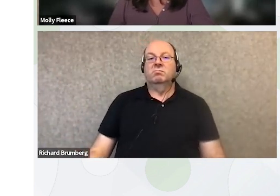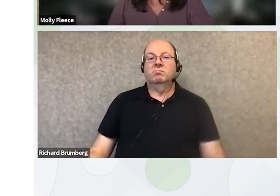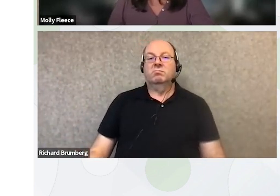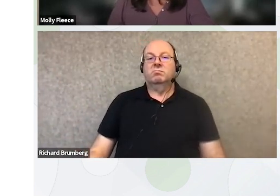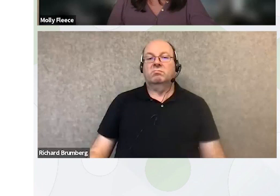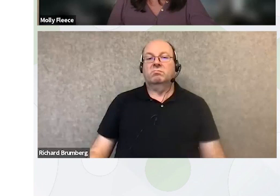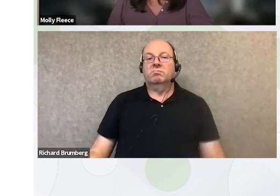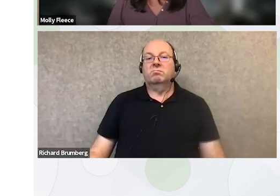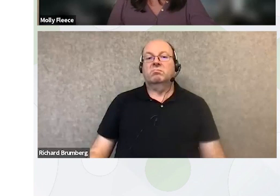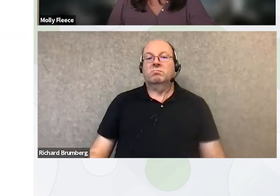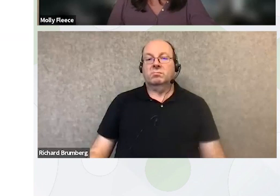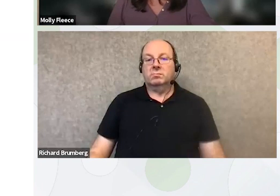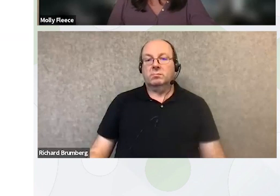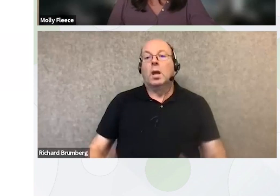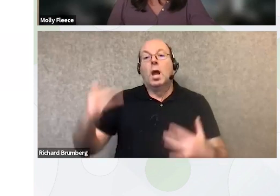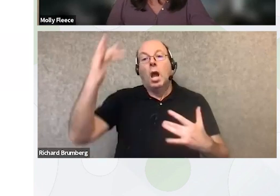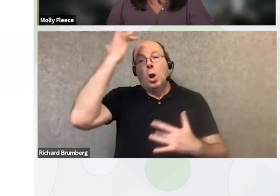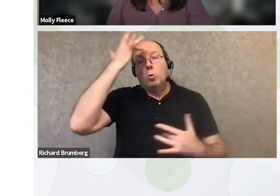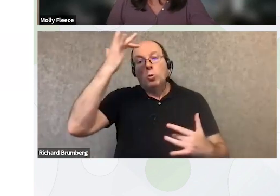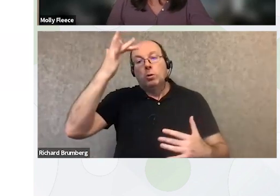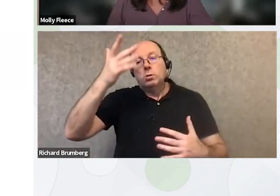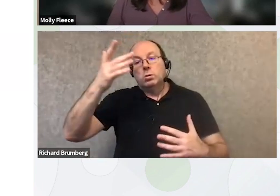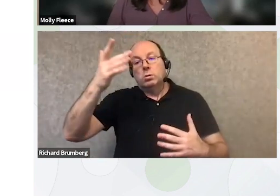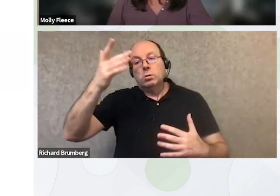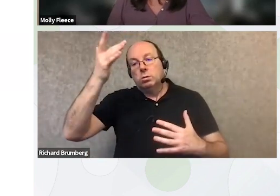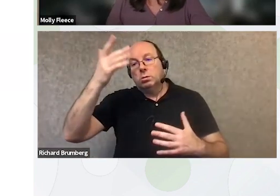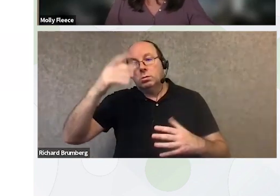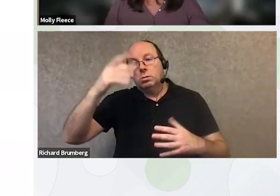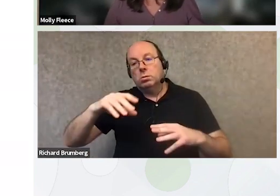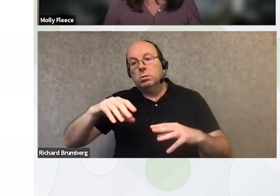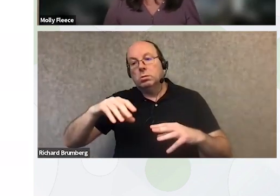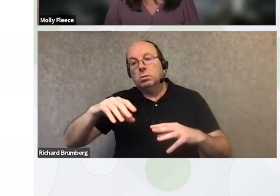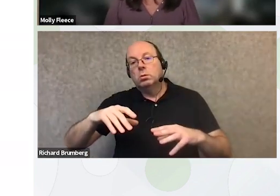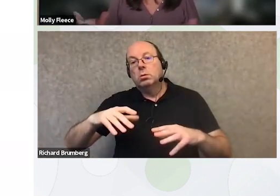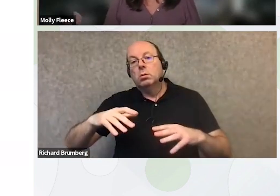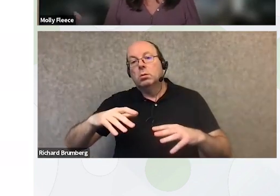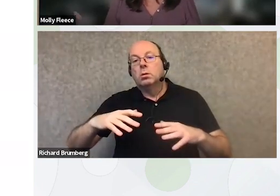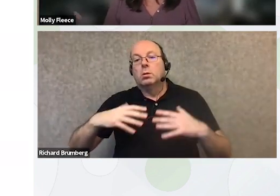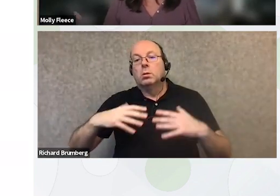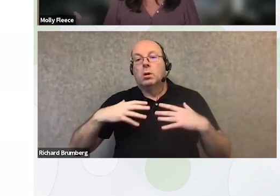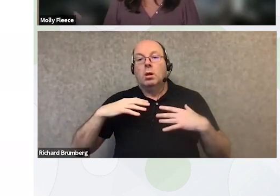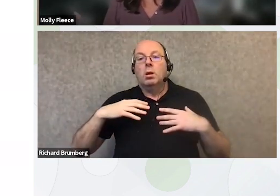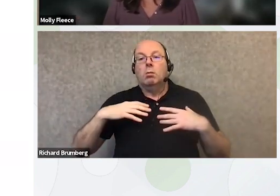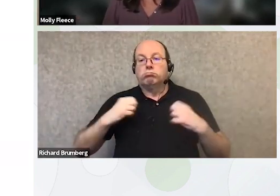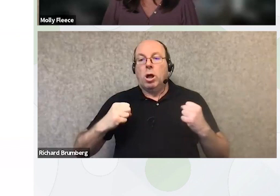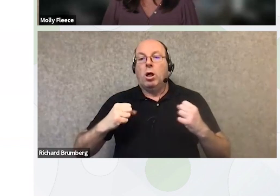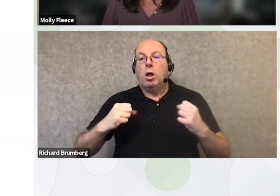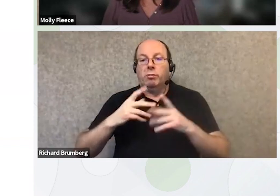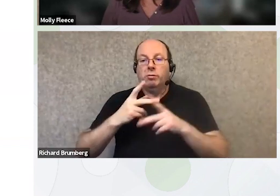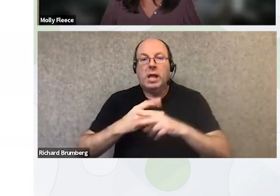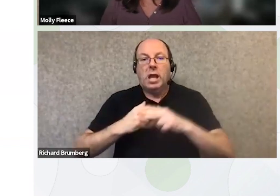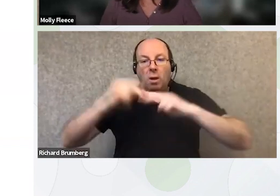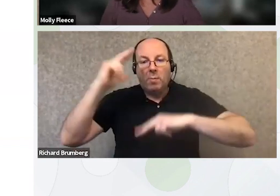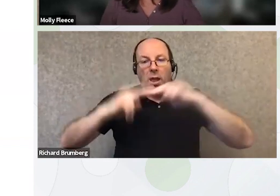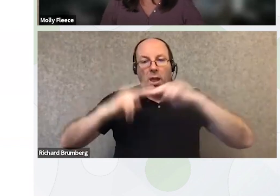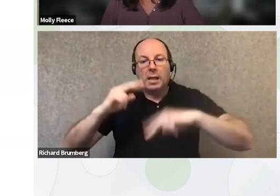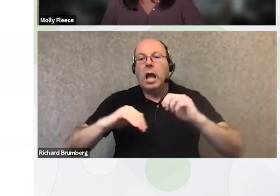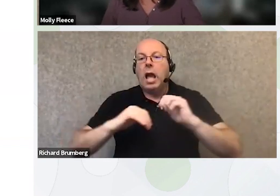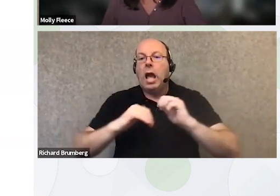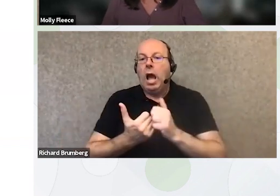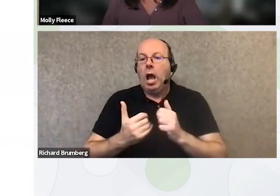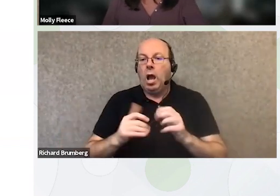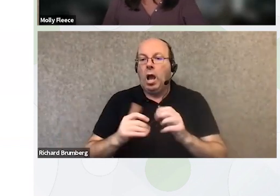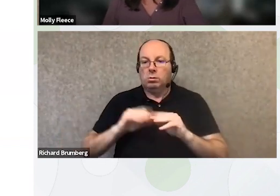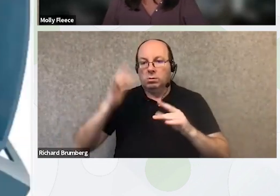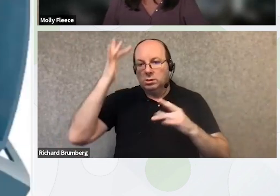respiratory viruses within healthcare systems or healthcare facilities. And we know very well that any transmissible disease can occur in